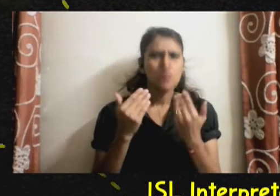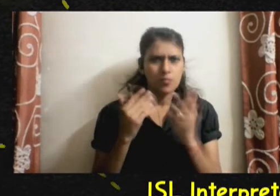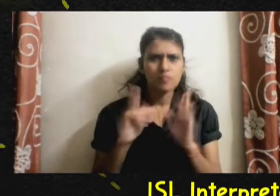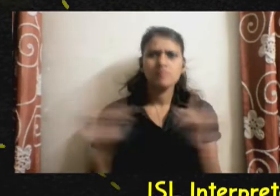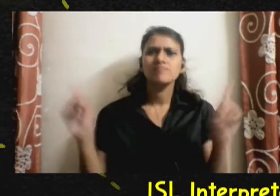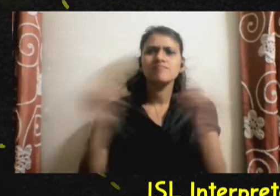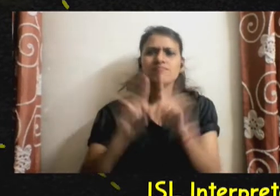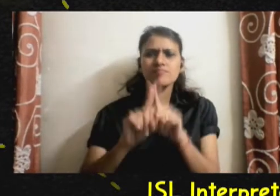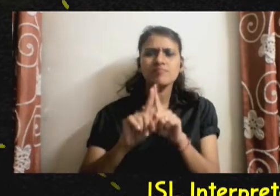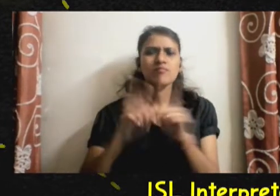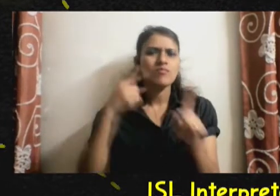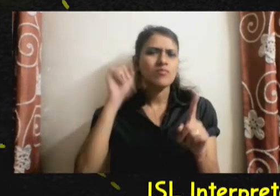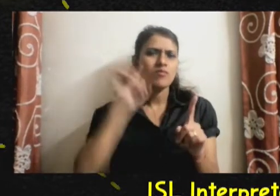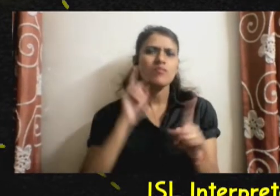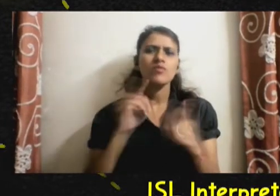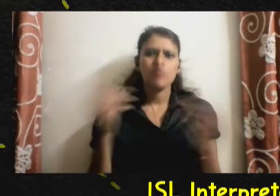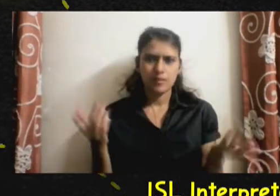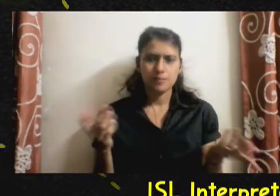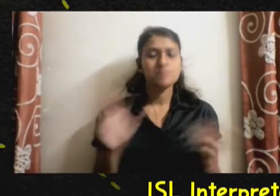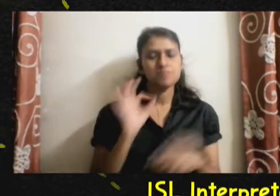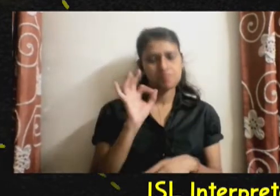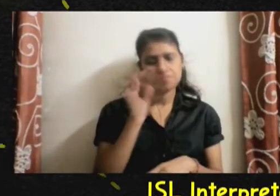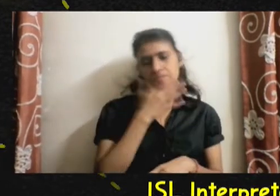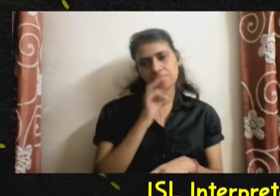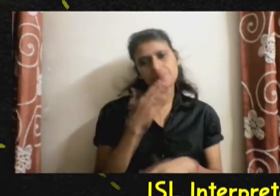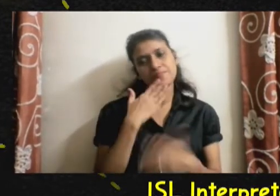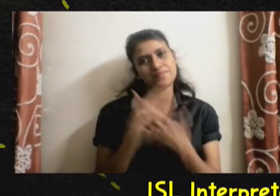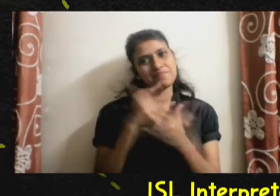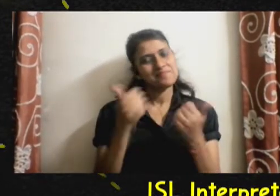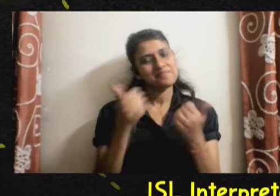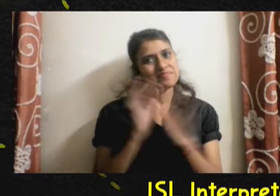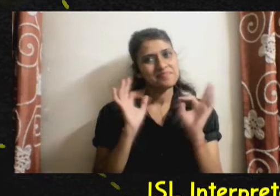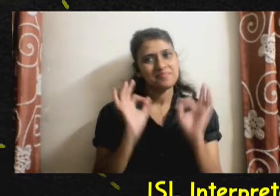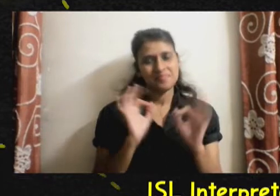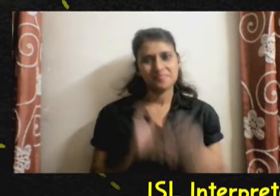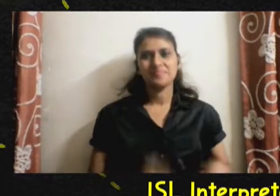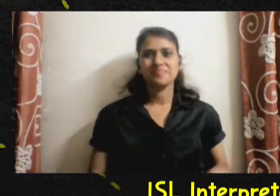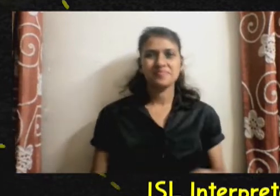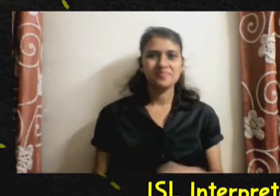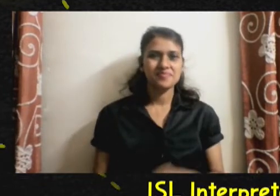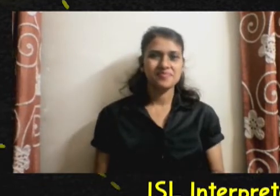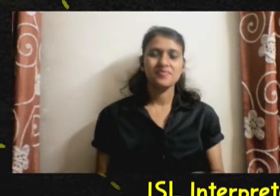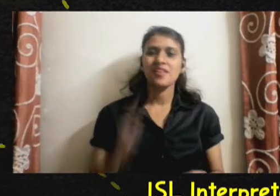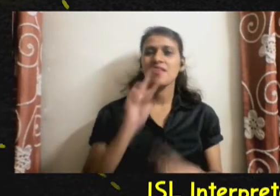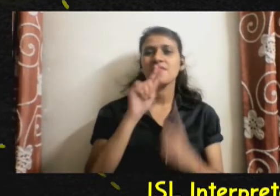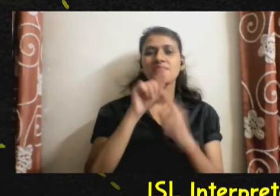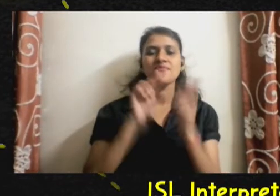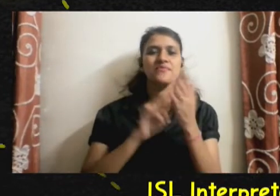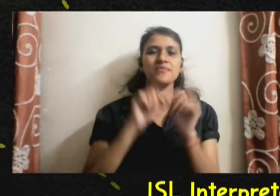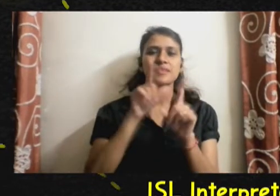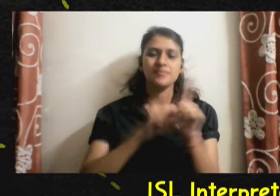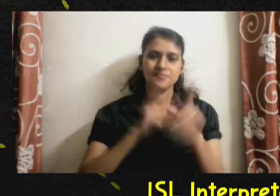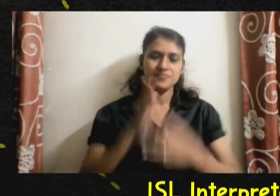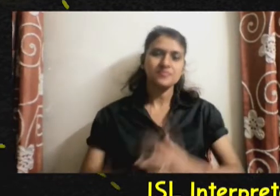with sexuality. So it's beautiful, it's wonderful. Thank you so much. Vinay? I want to start off by